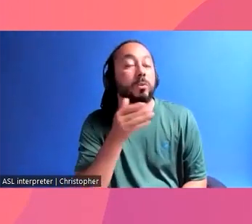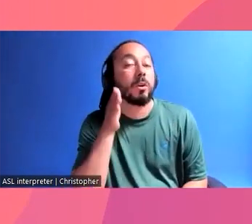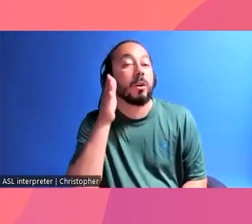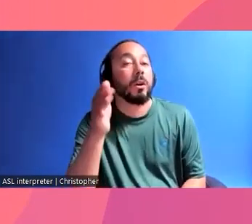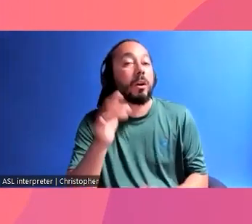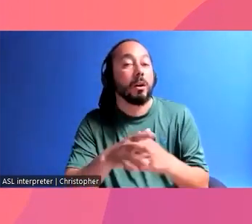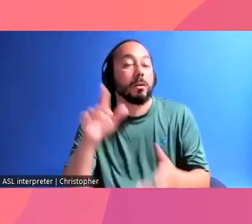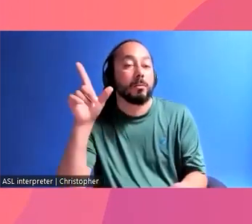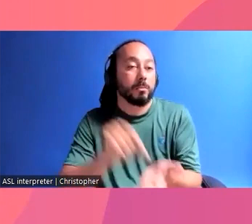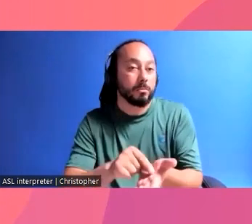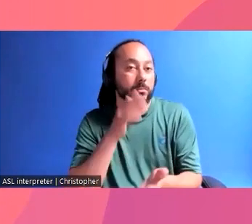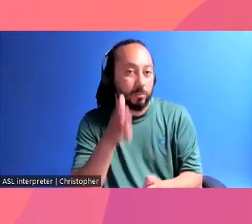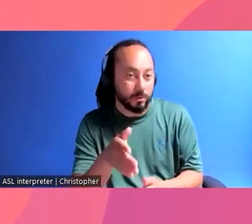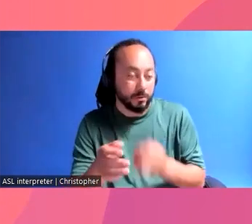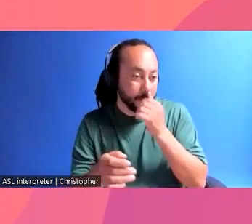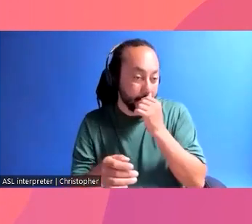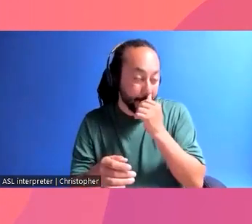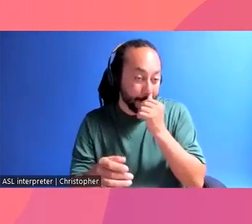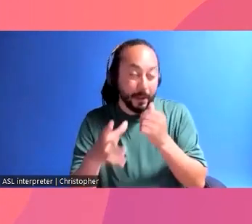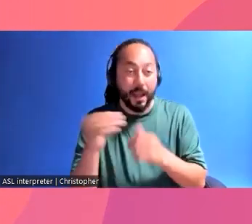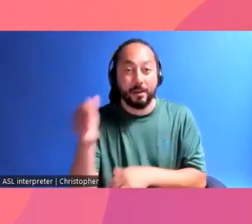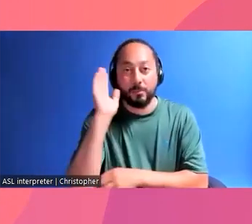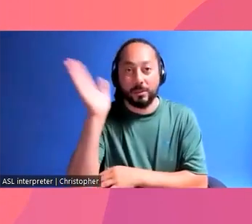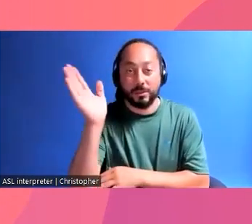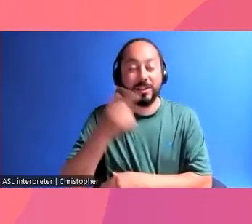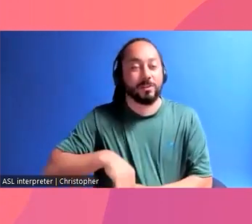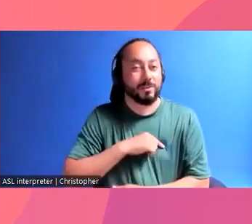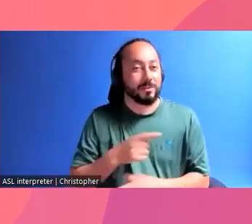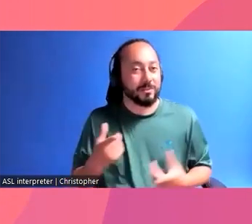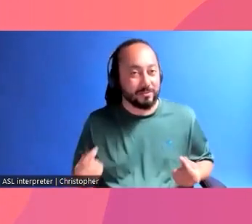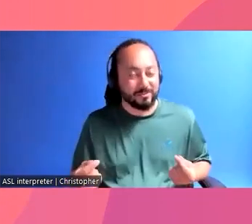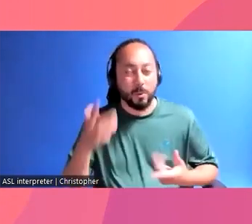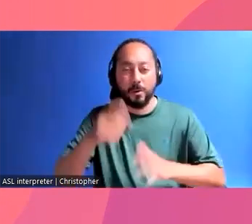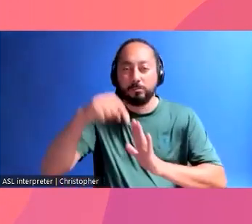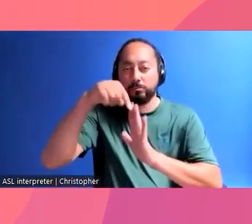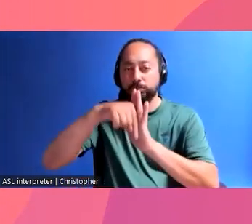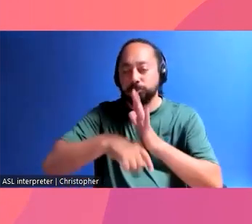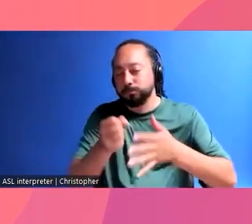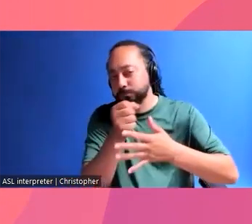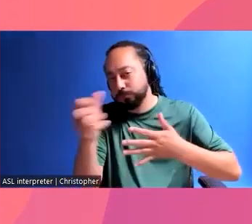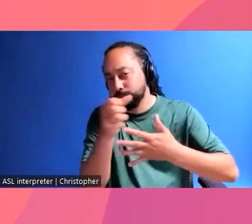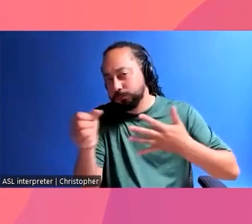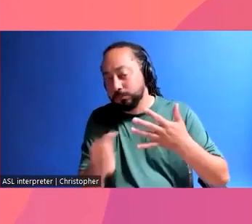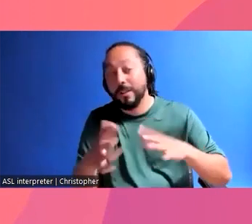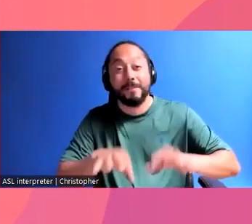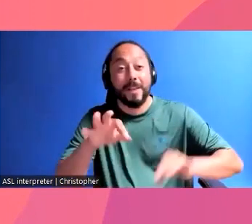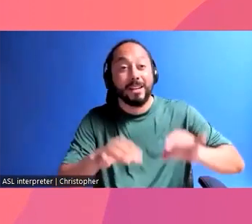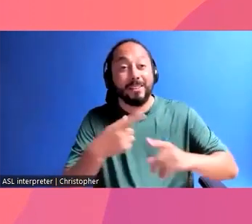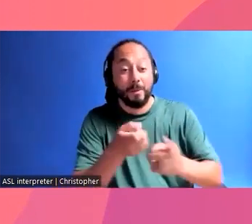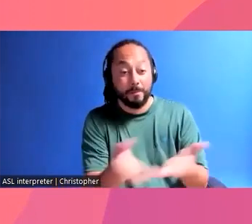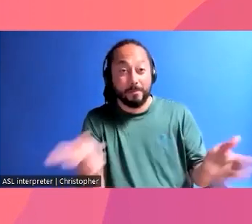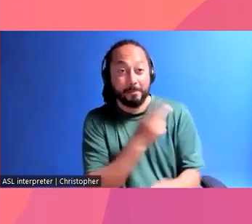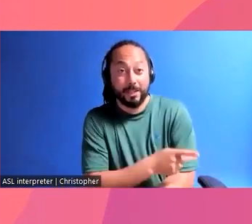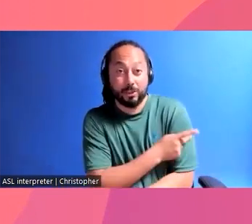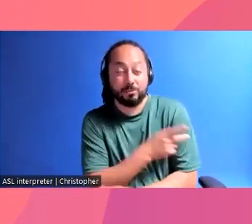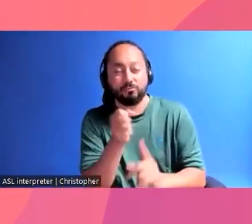and upcoming presentations where we will be going into details about these findings and